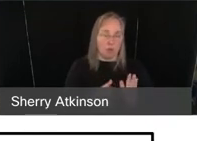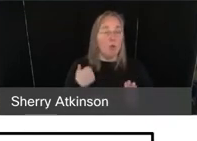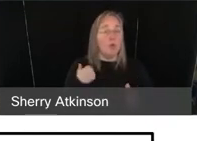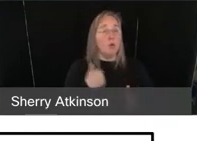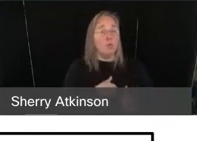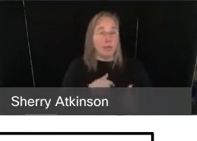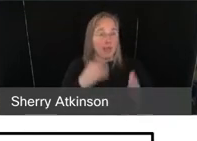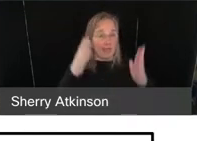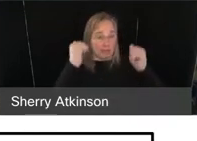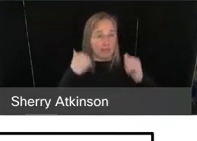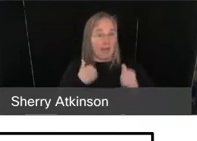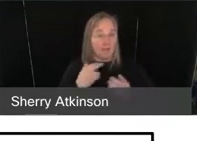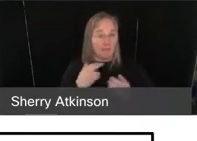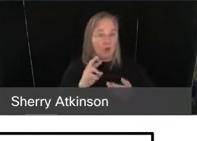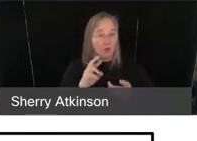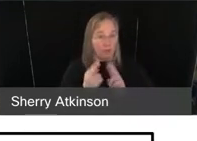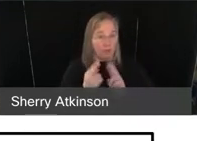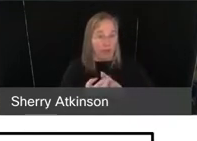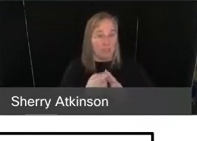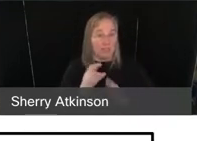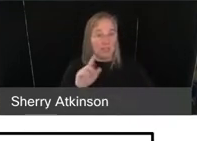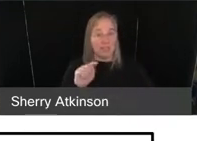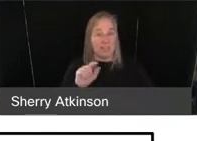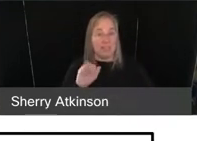a revised TIF revenue